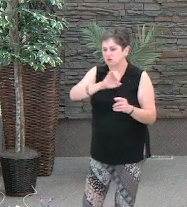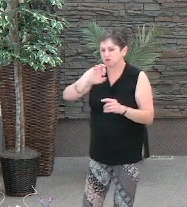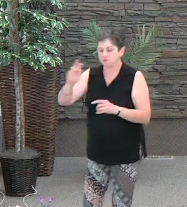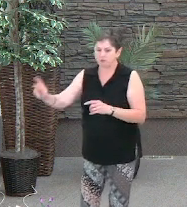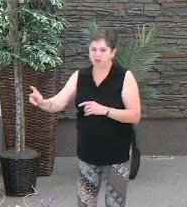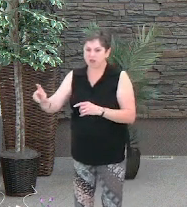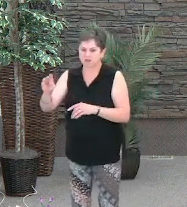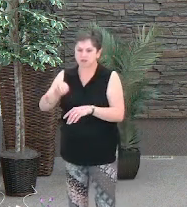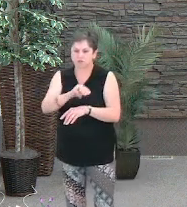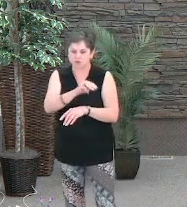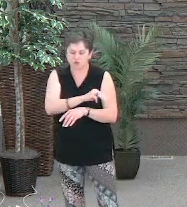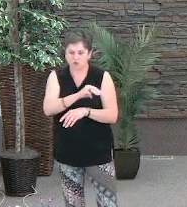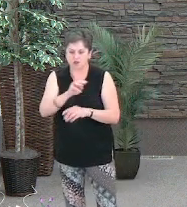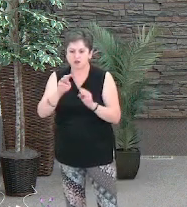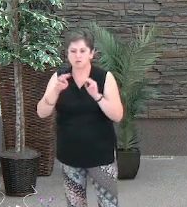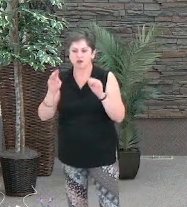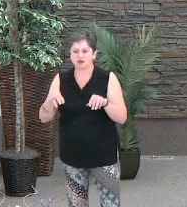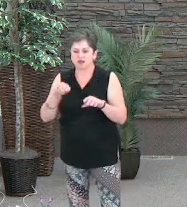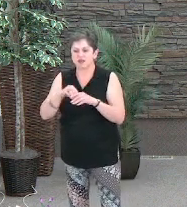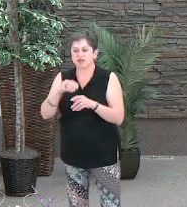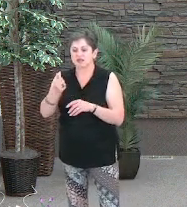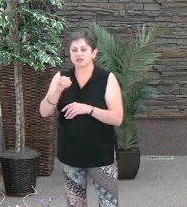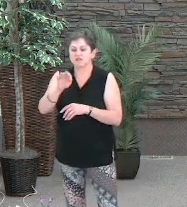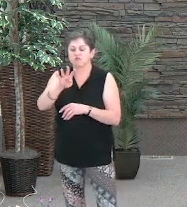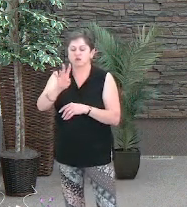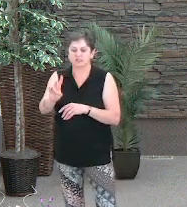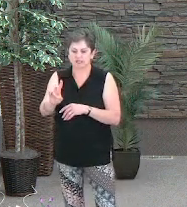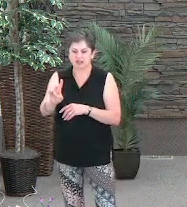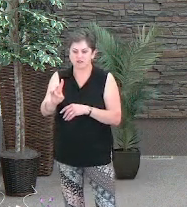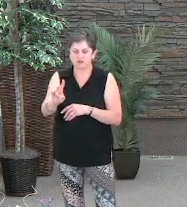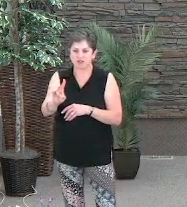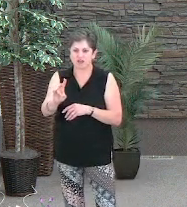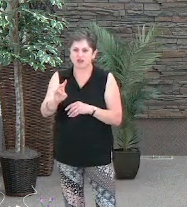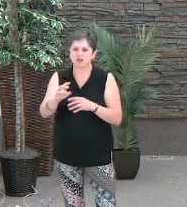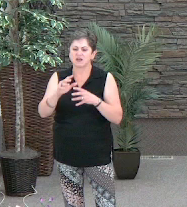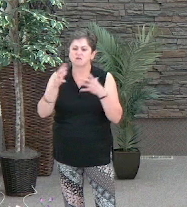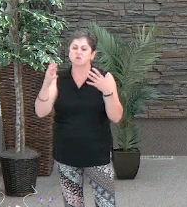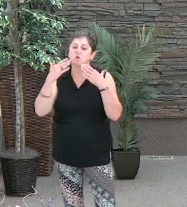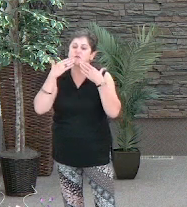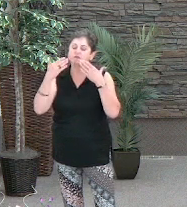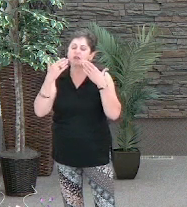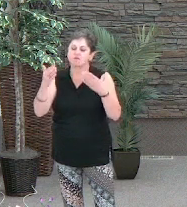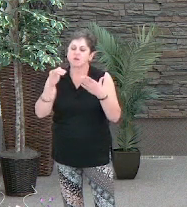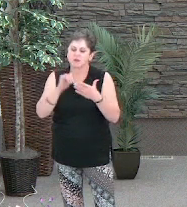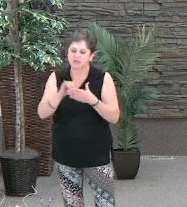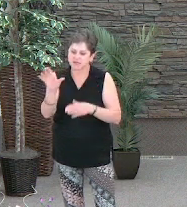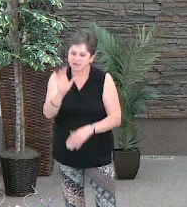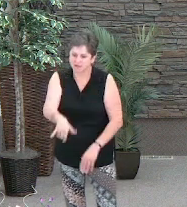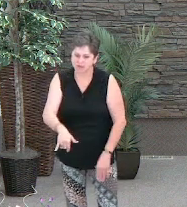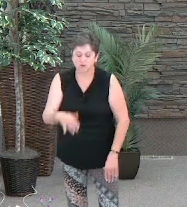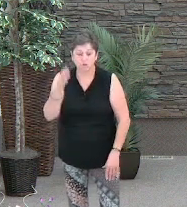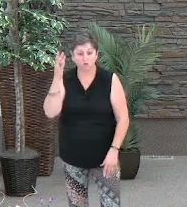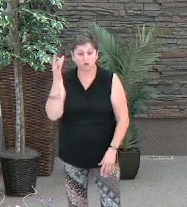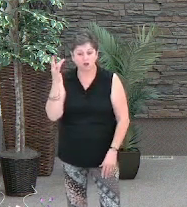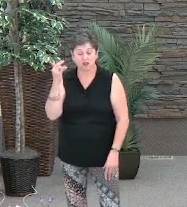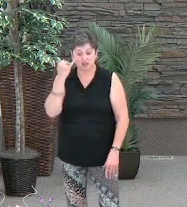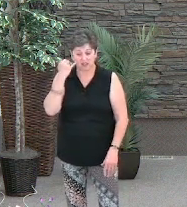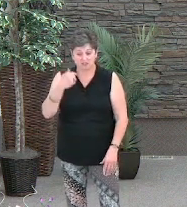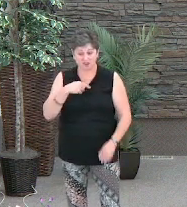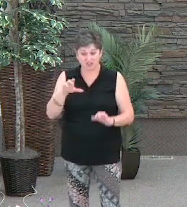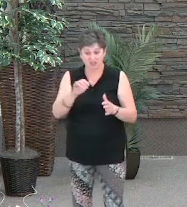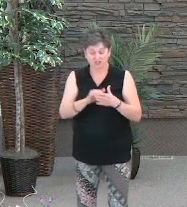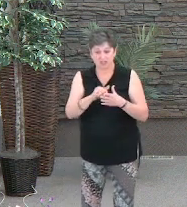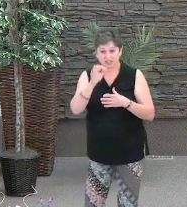to Missoula, Montana in 1947, and I'm so thankful that he did. If I had been